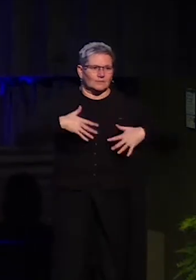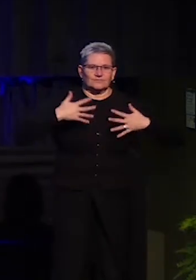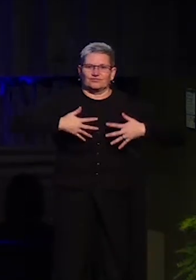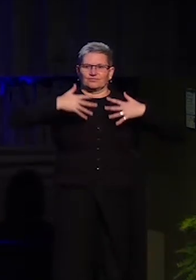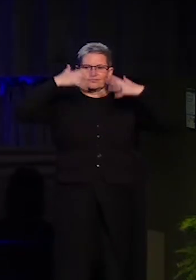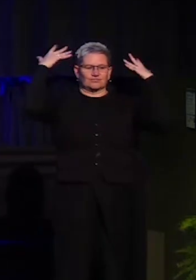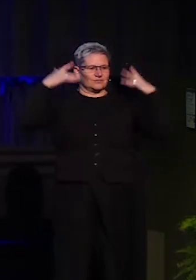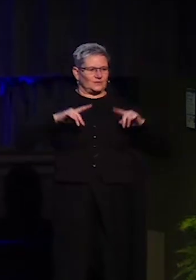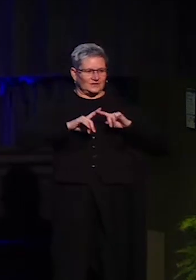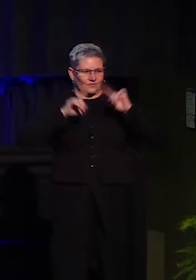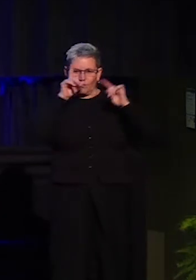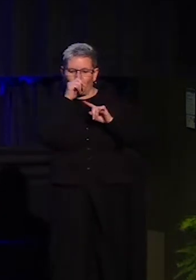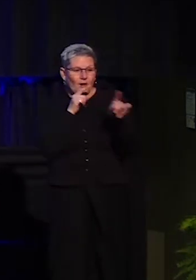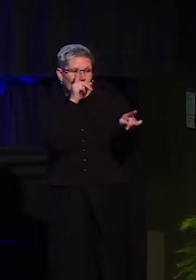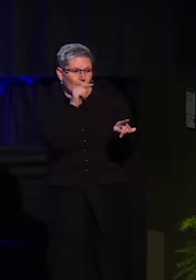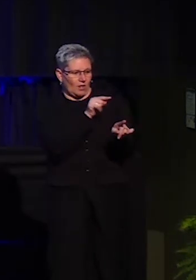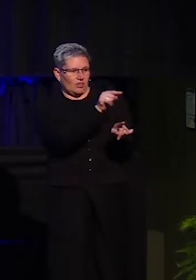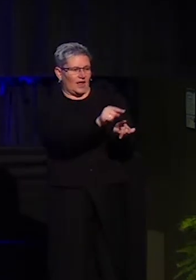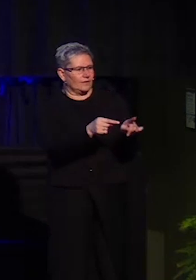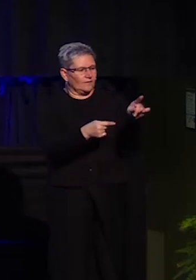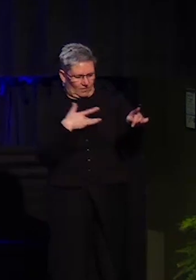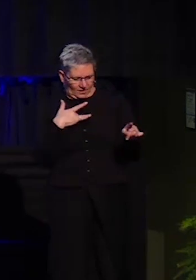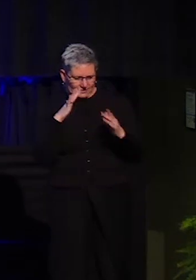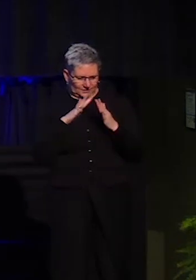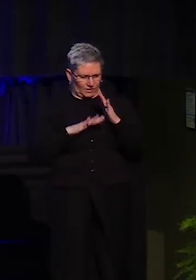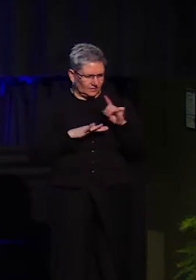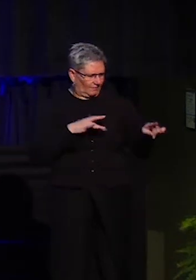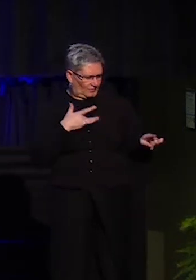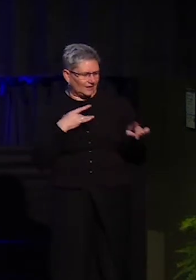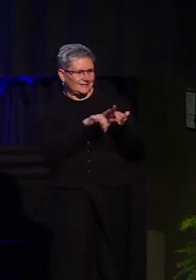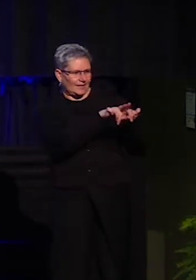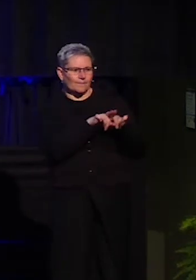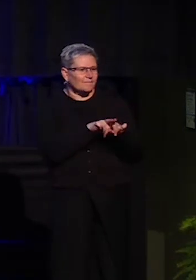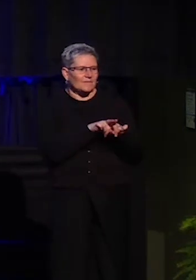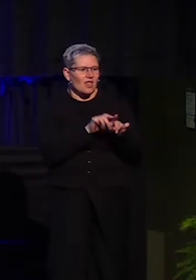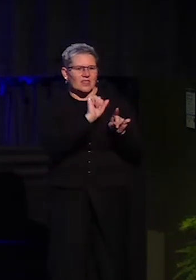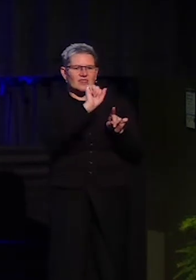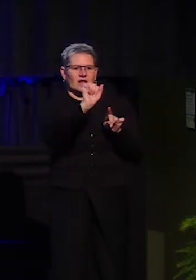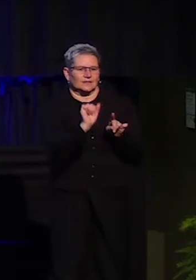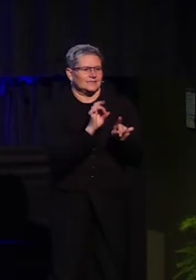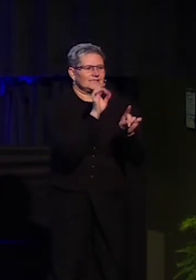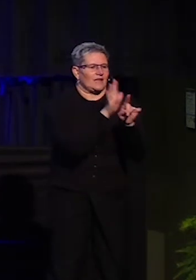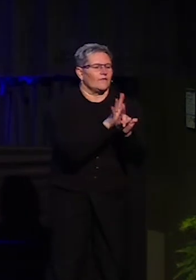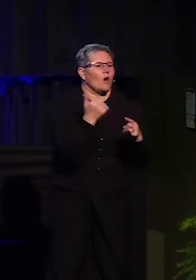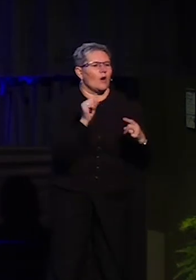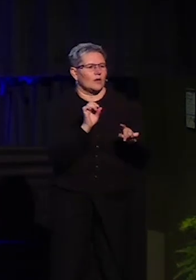world. Even people who on paper might be having the same experience as me. Everyone comes with their diversity and their